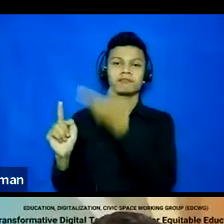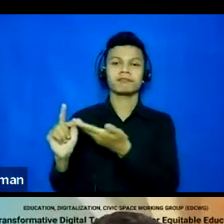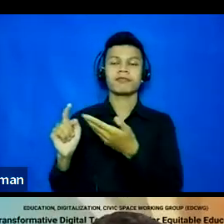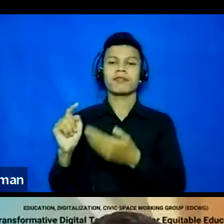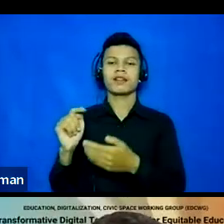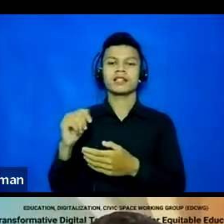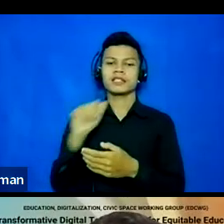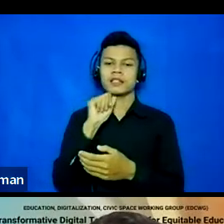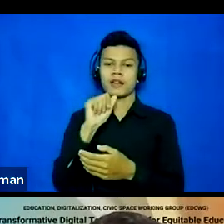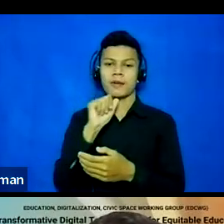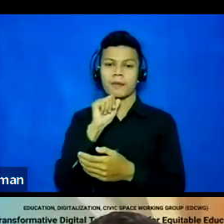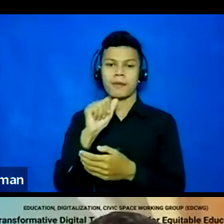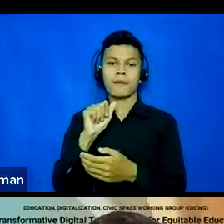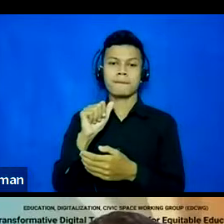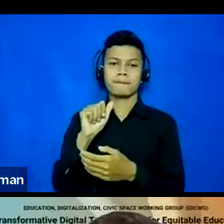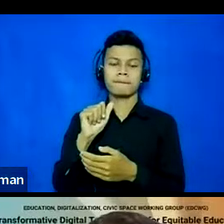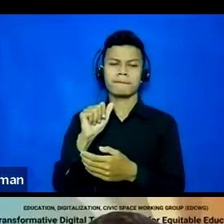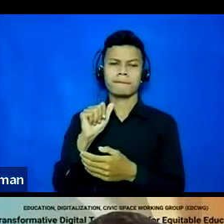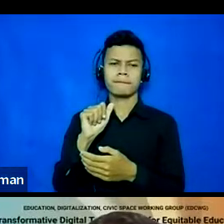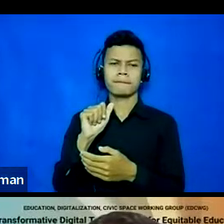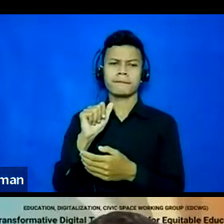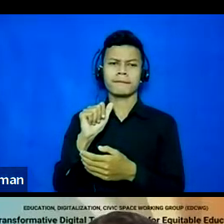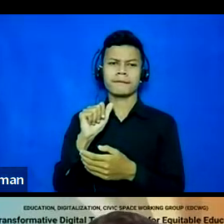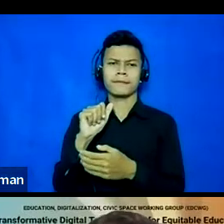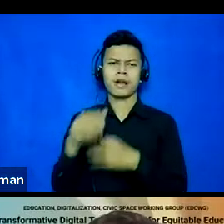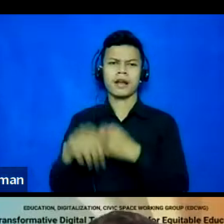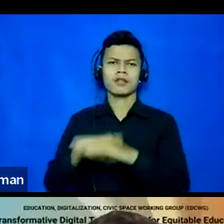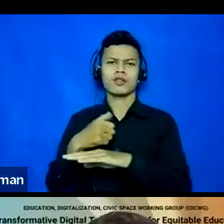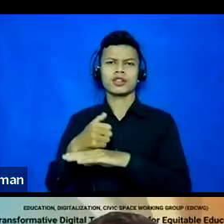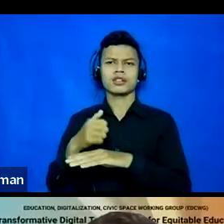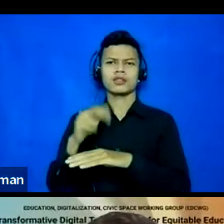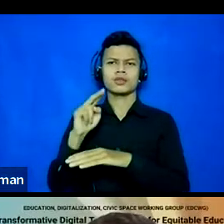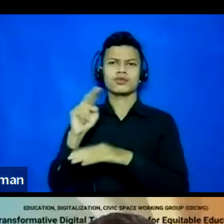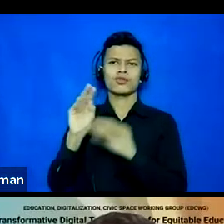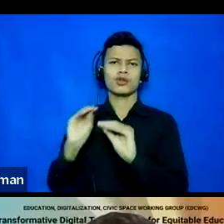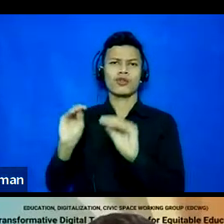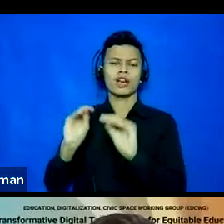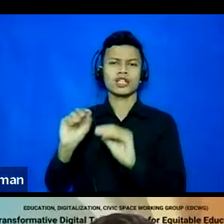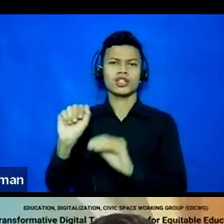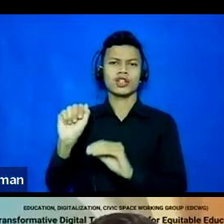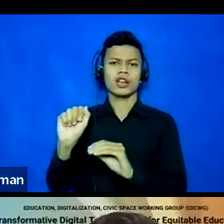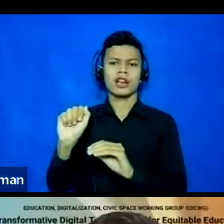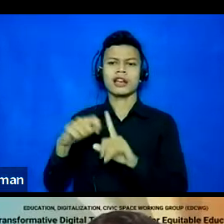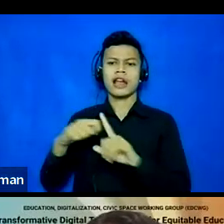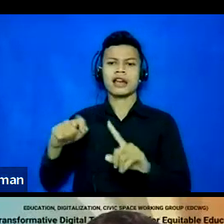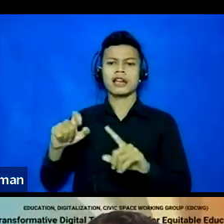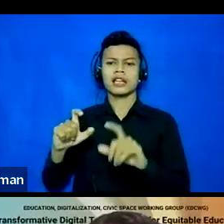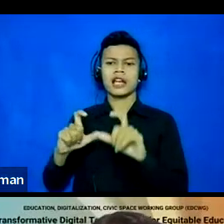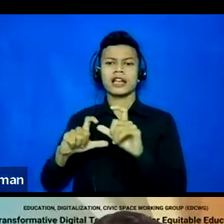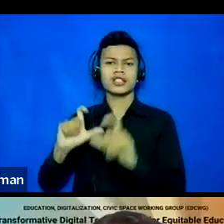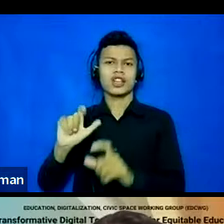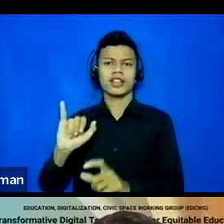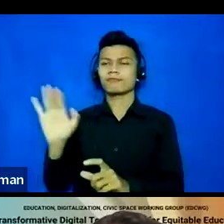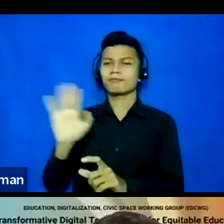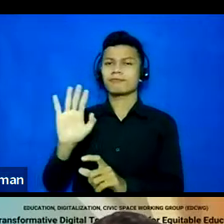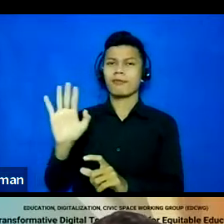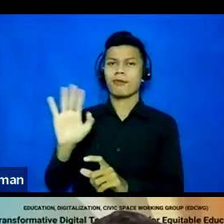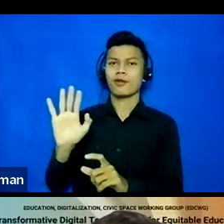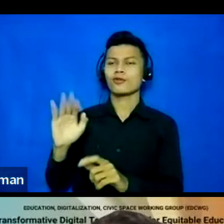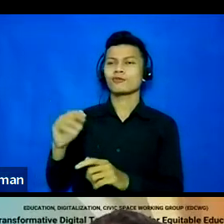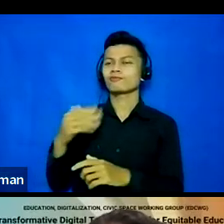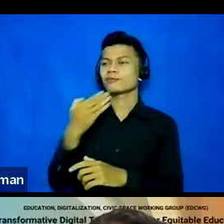Advisor Education from Save the Children. Hi, Rachel. Hello, everyone. Good afternoon. Good